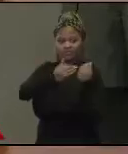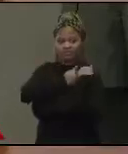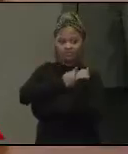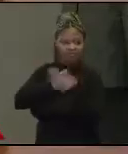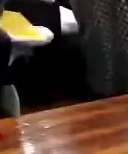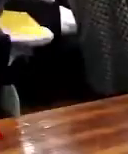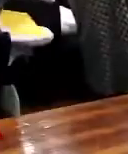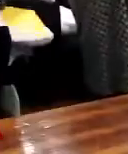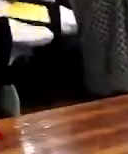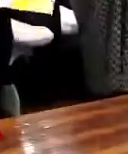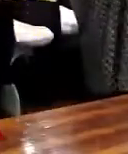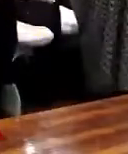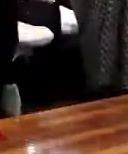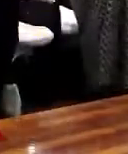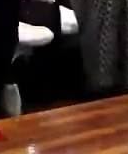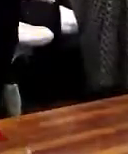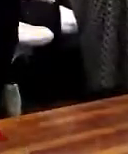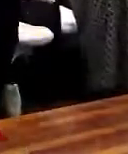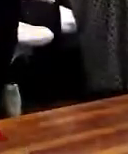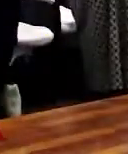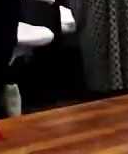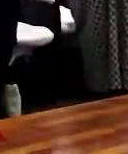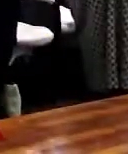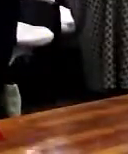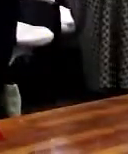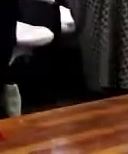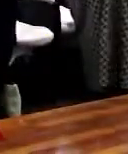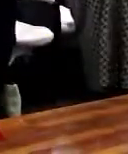not want to lose my job.